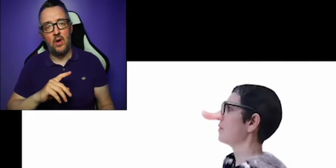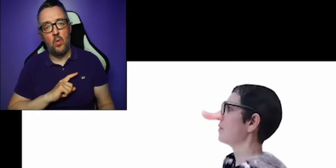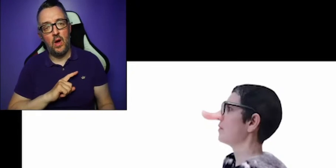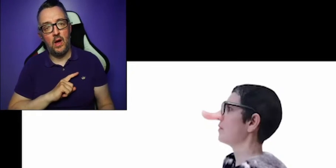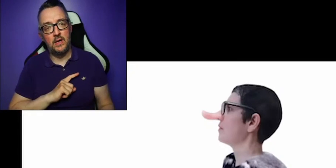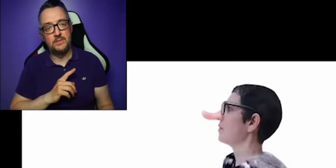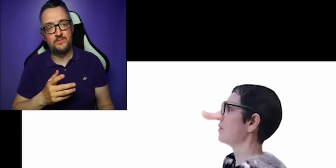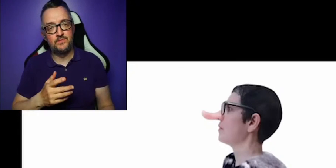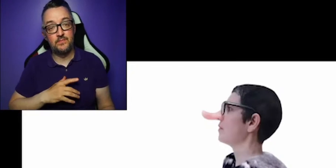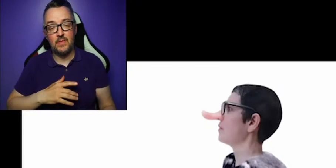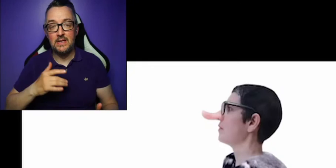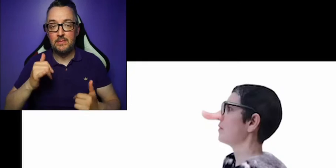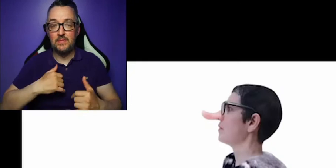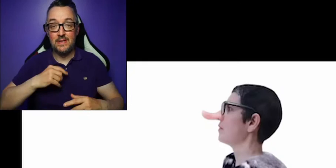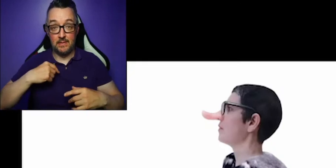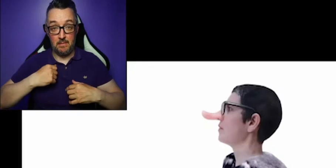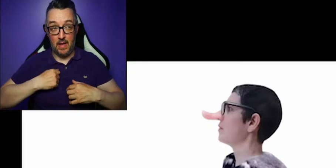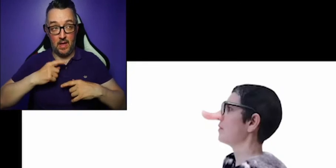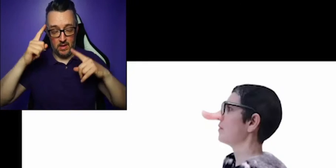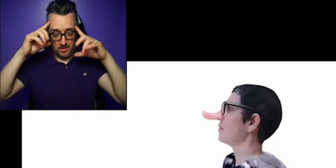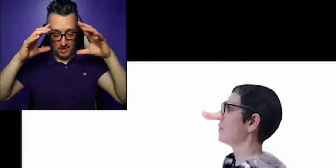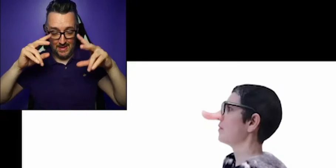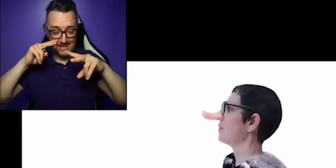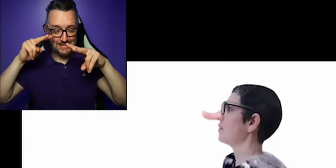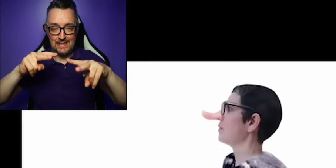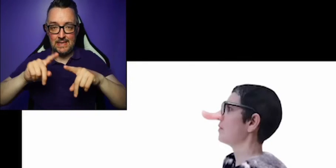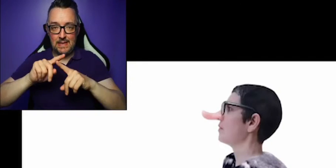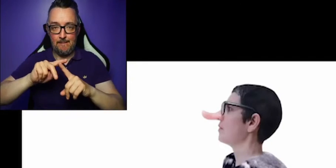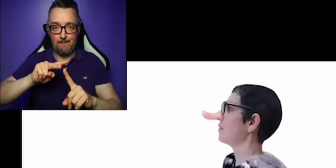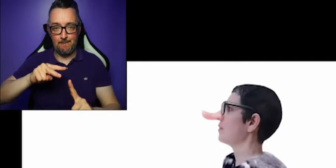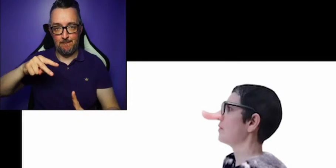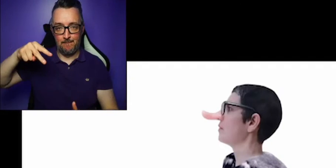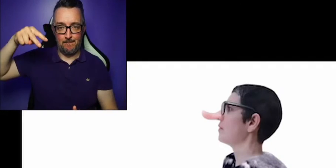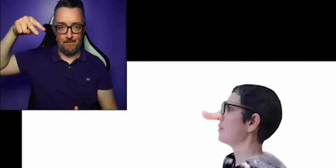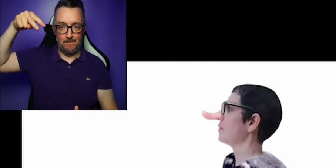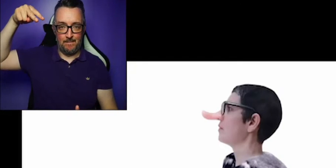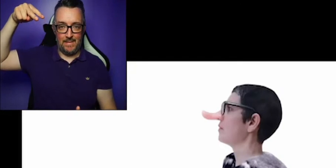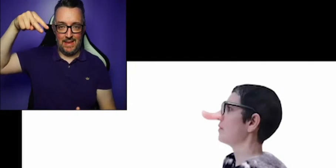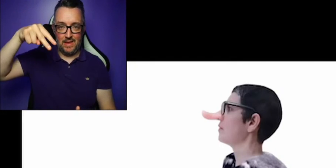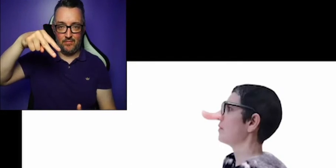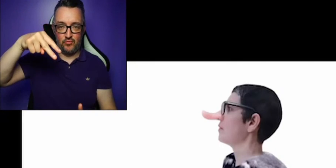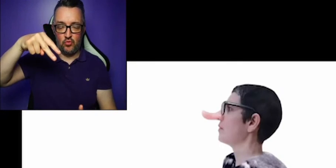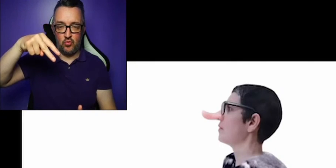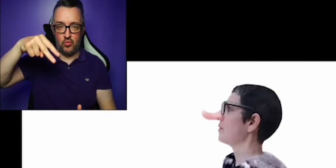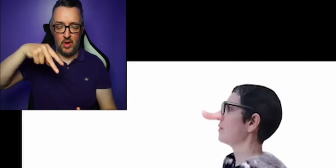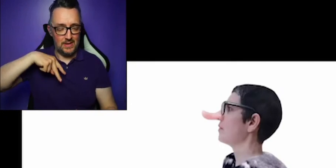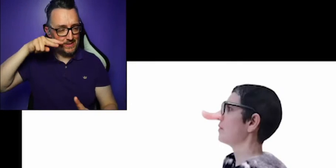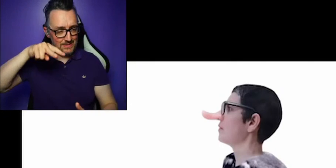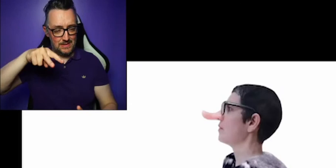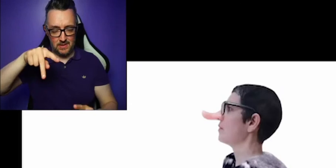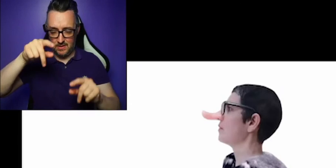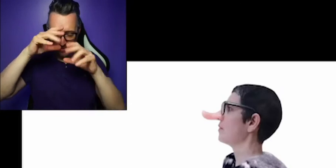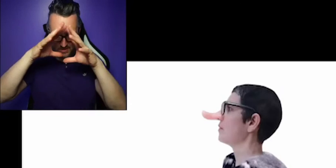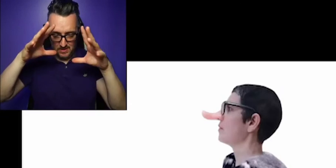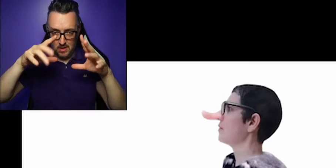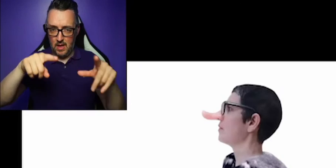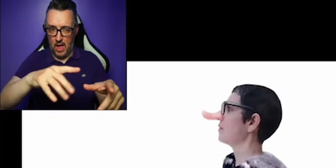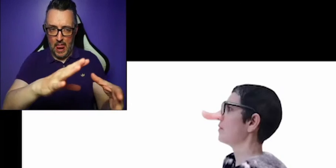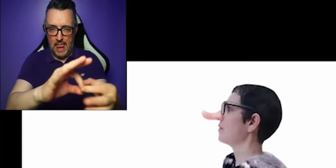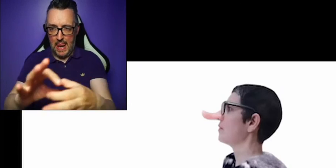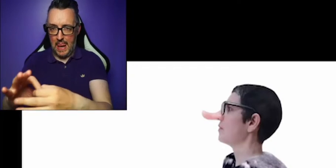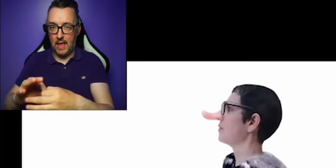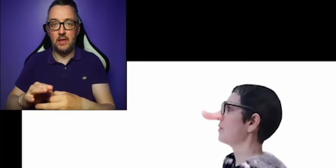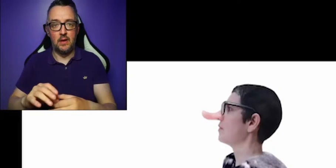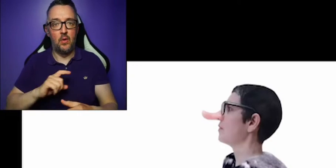see things in an aerial way sometimes. Like I can quite often see how things connect very